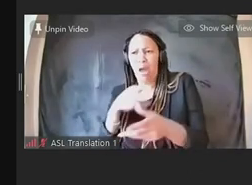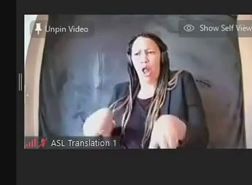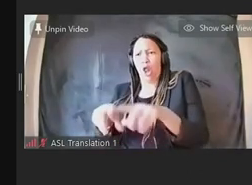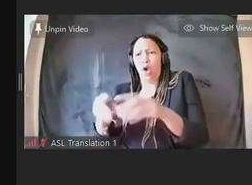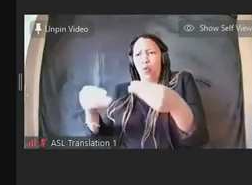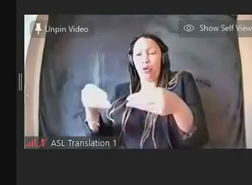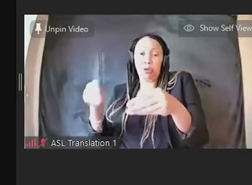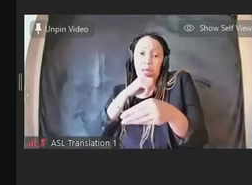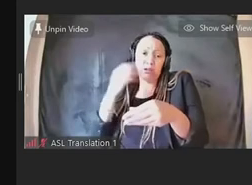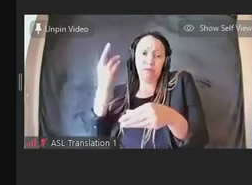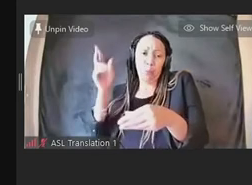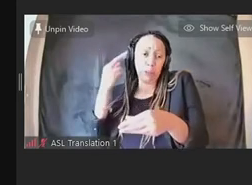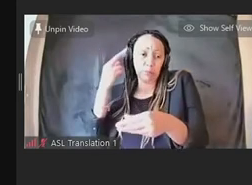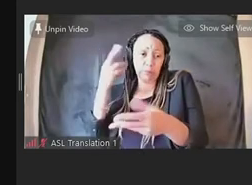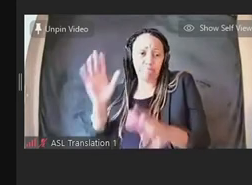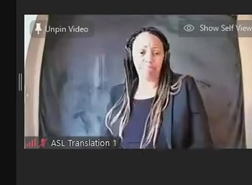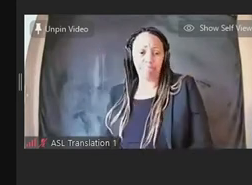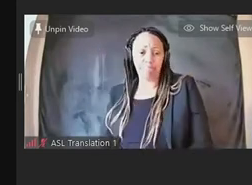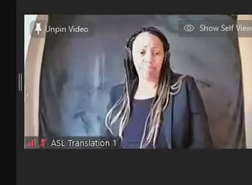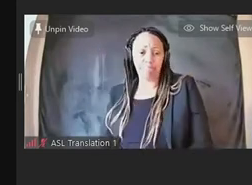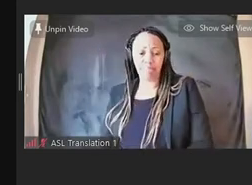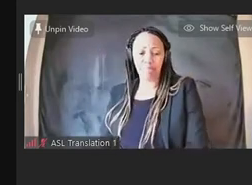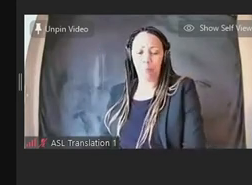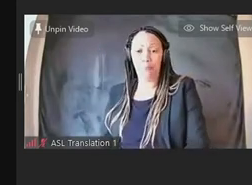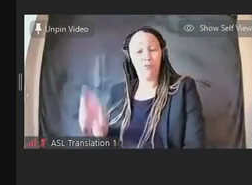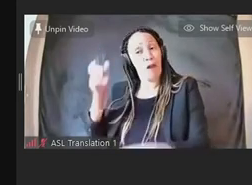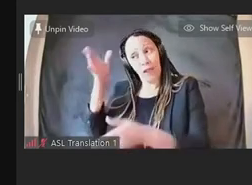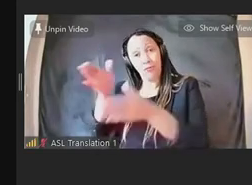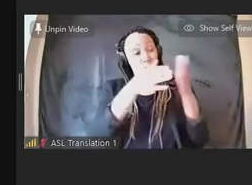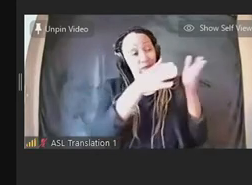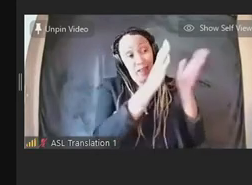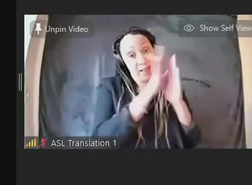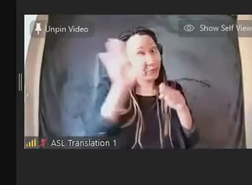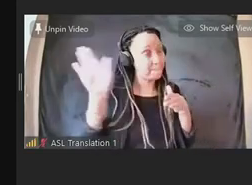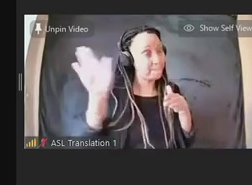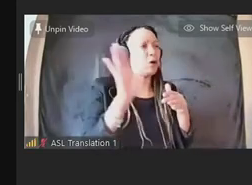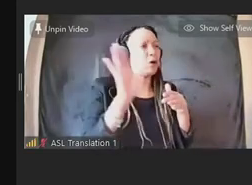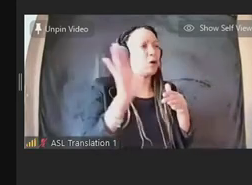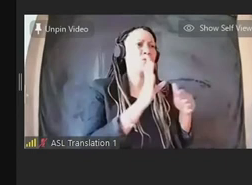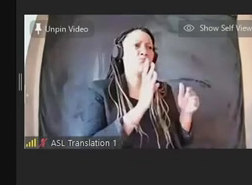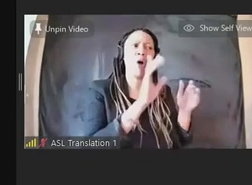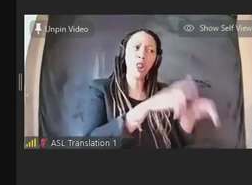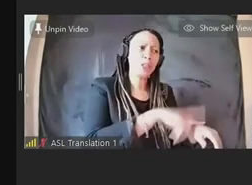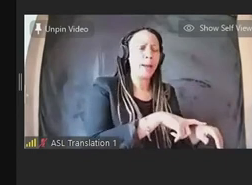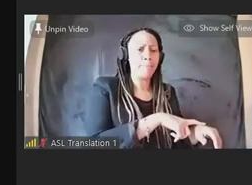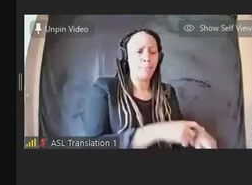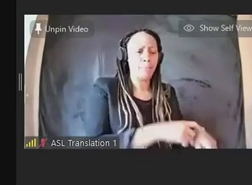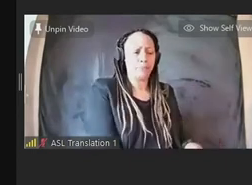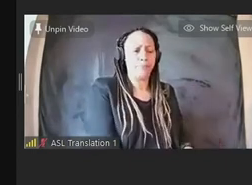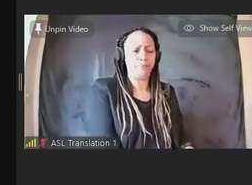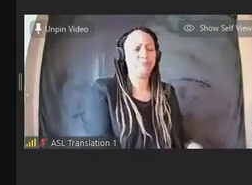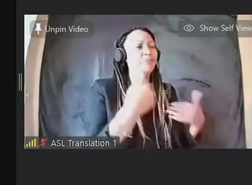their reasons. Yeah, you'll have to ask them. And we did talk to them for a long time about it. They do have their